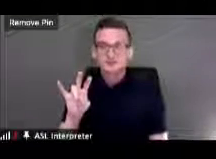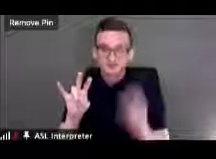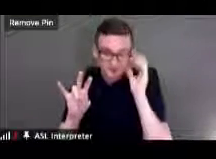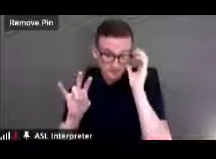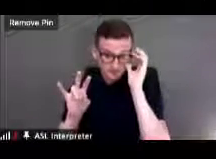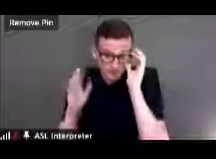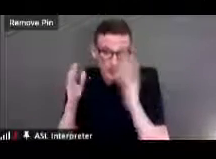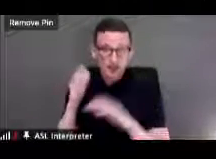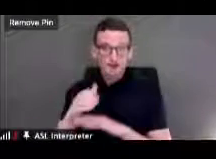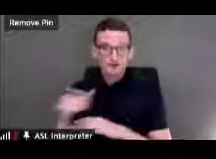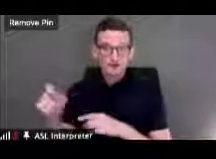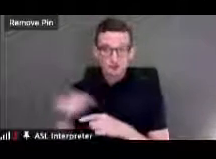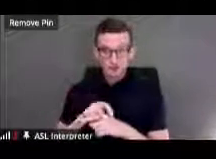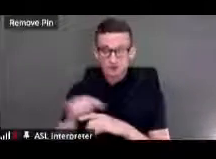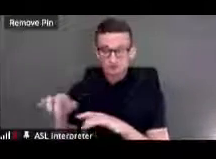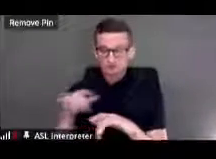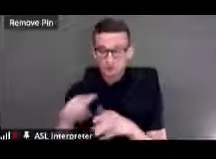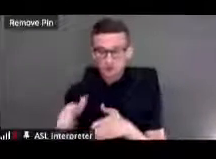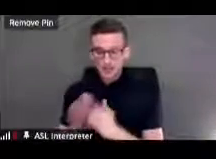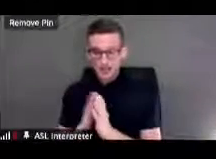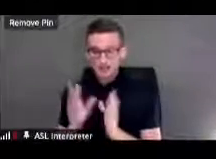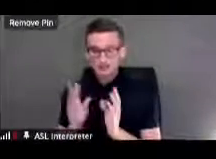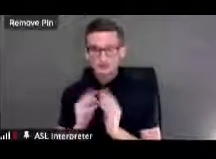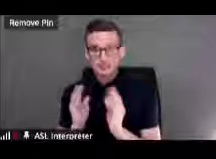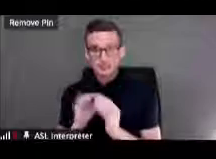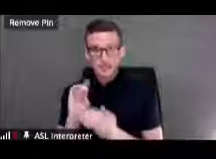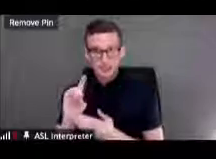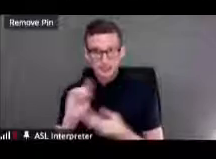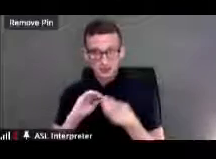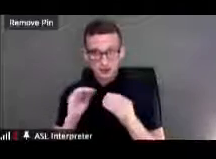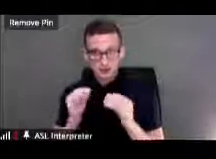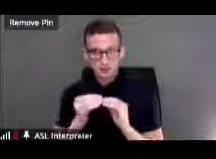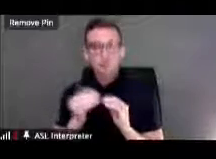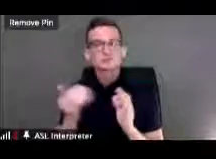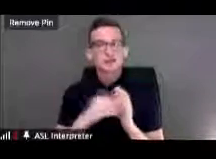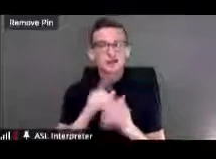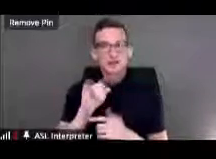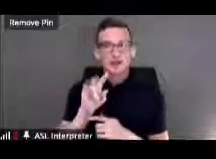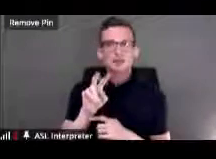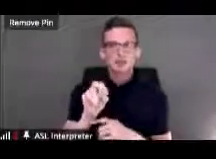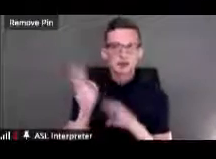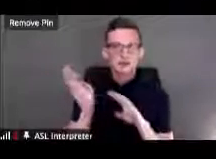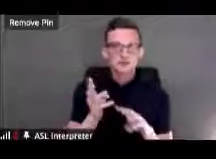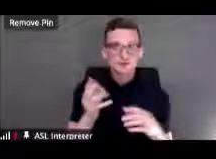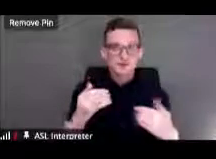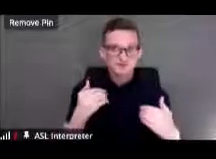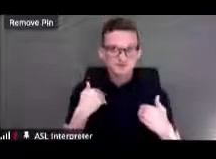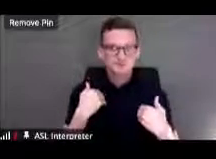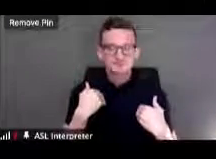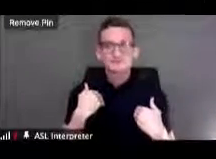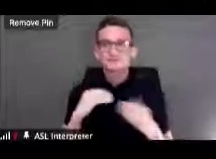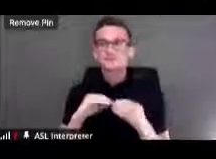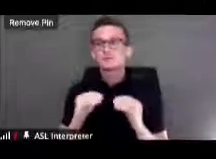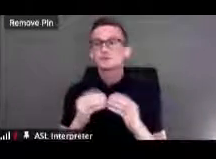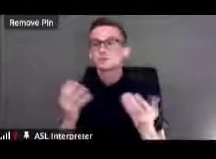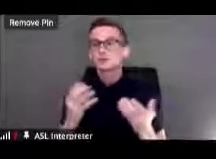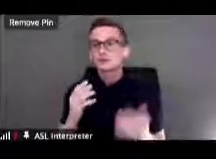853-5247. When prompted to enter the meeting ID number provided on the live stream feed, it is